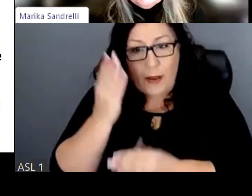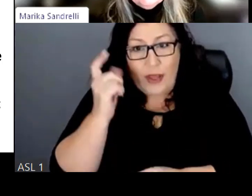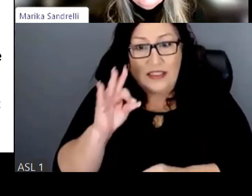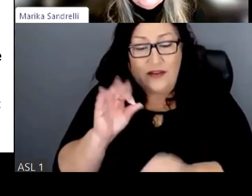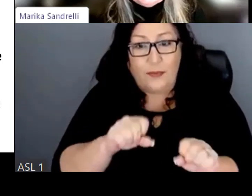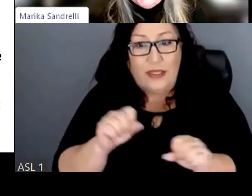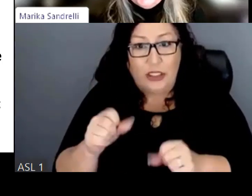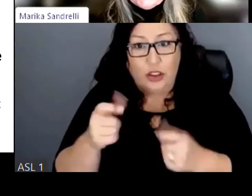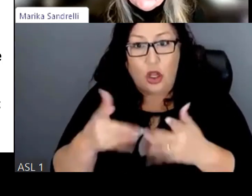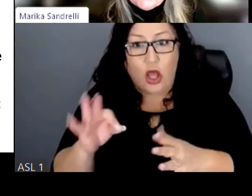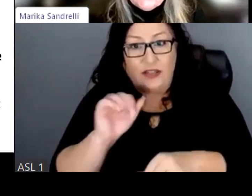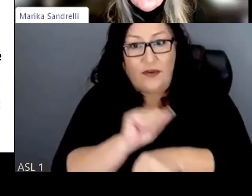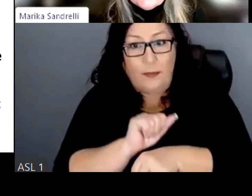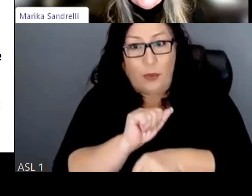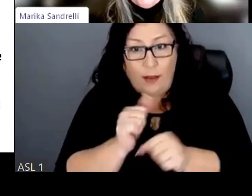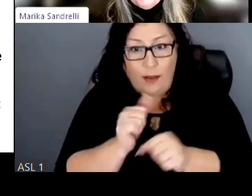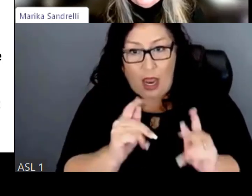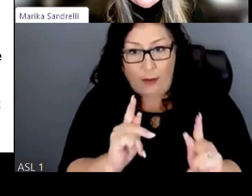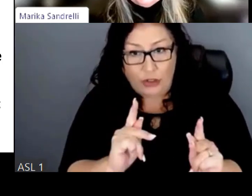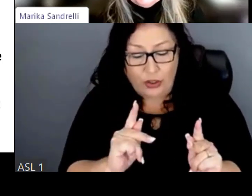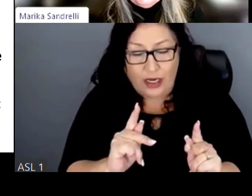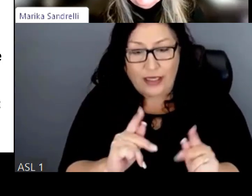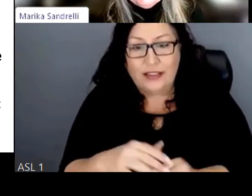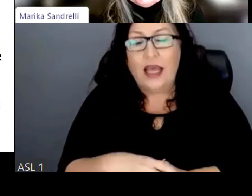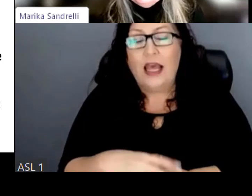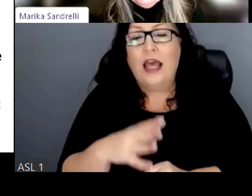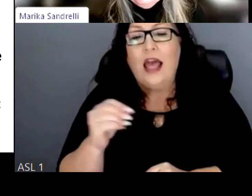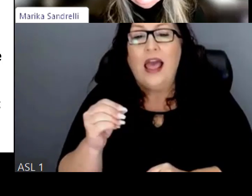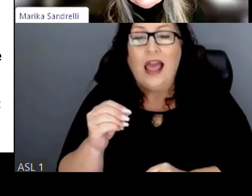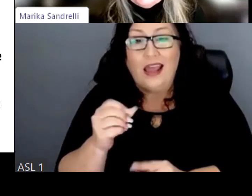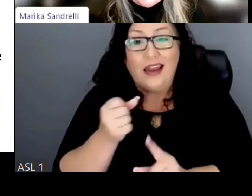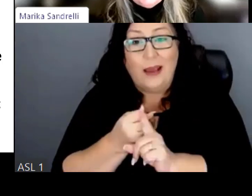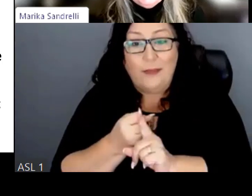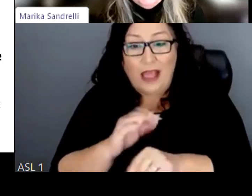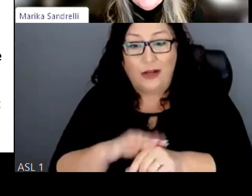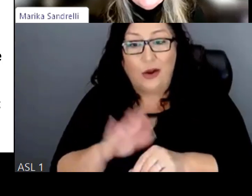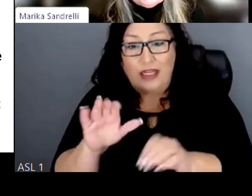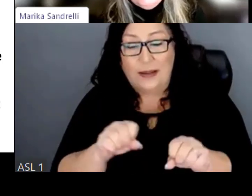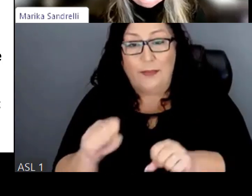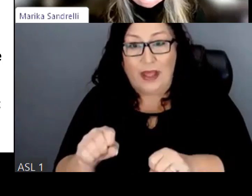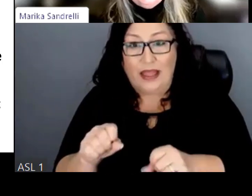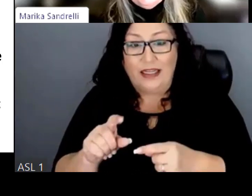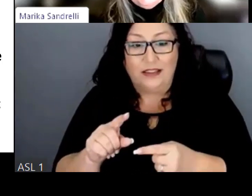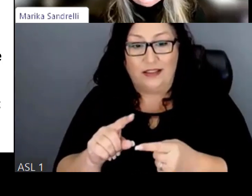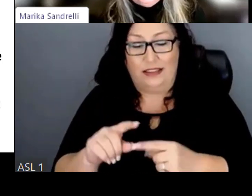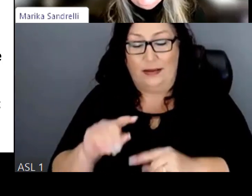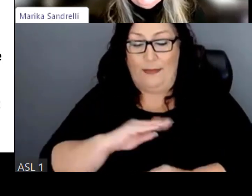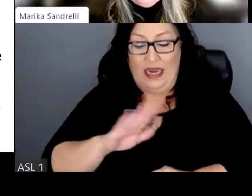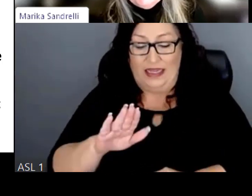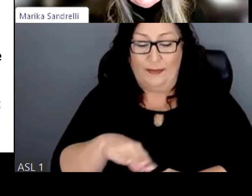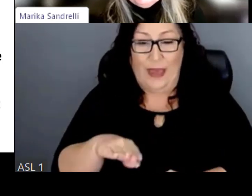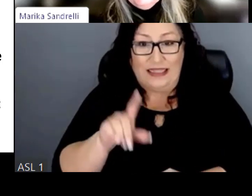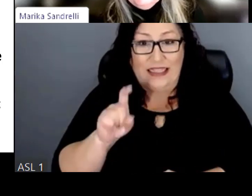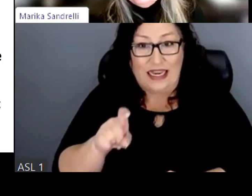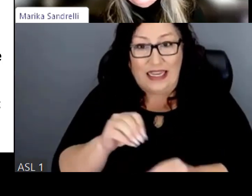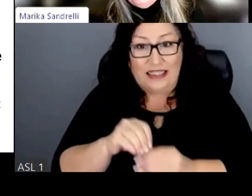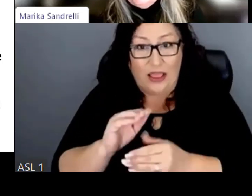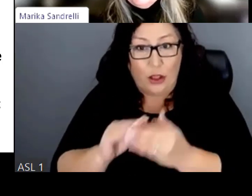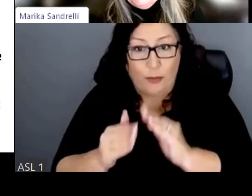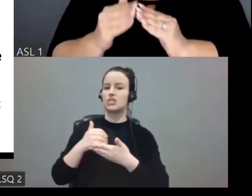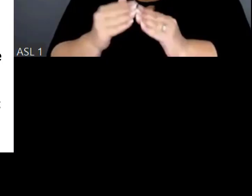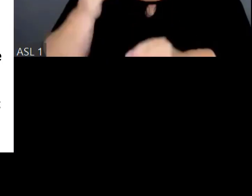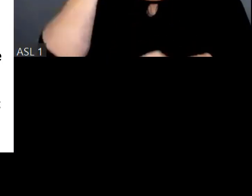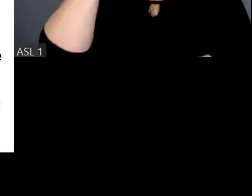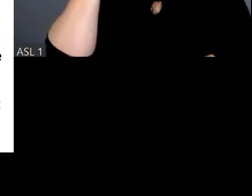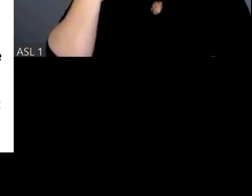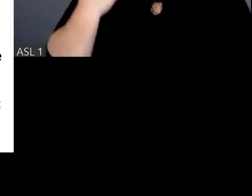treatment because of the potential loss of employment opportunities and subsequent impact on his ability to meet his basic needs in the